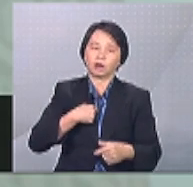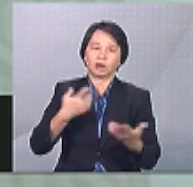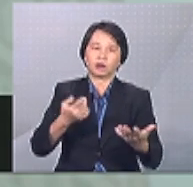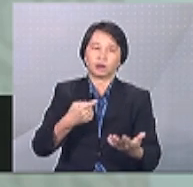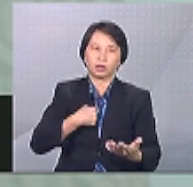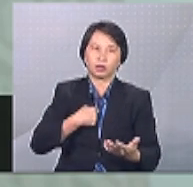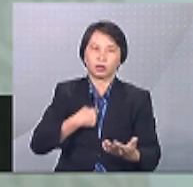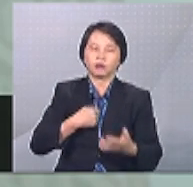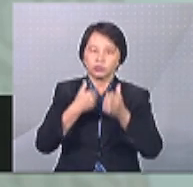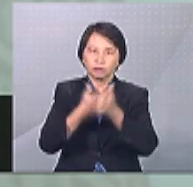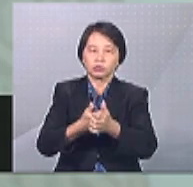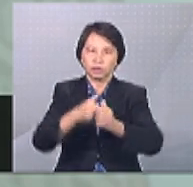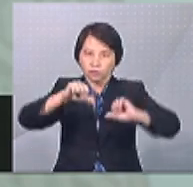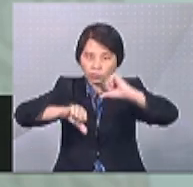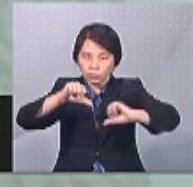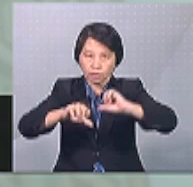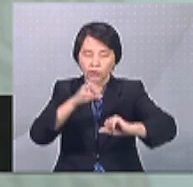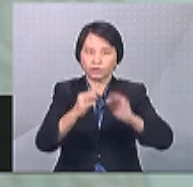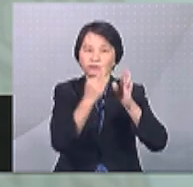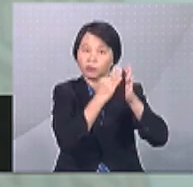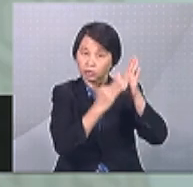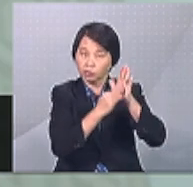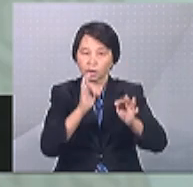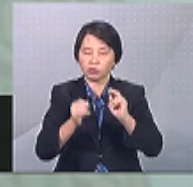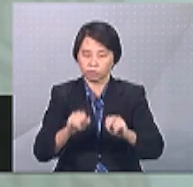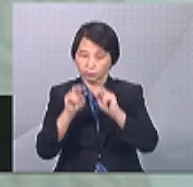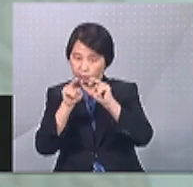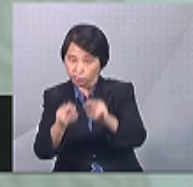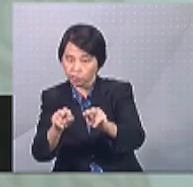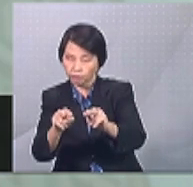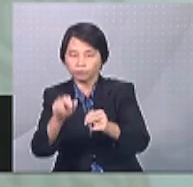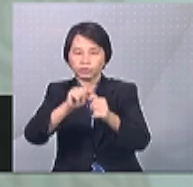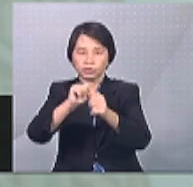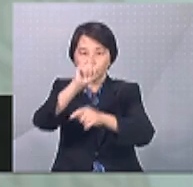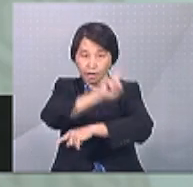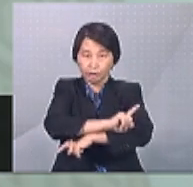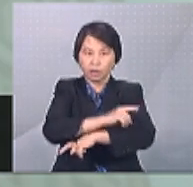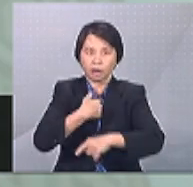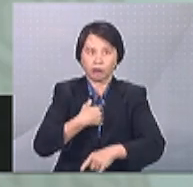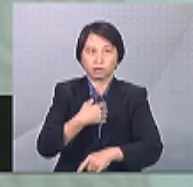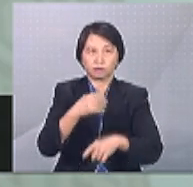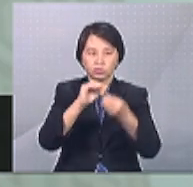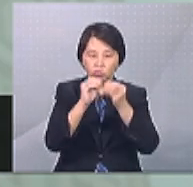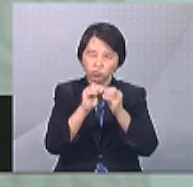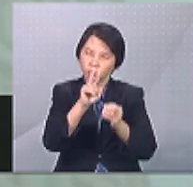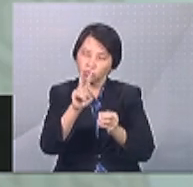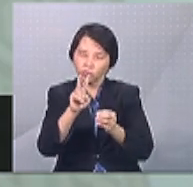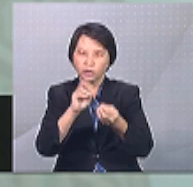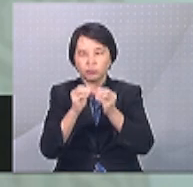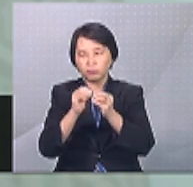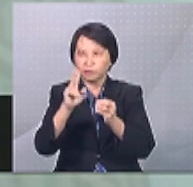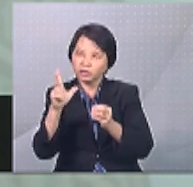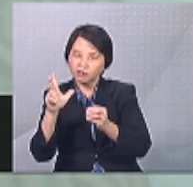we based on science and facts. Today, if we can see that every day, for example, we have two digits until the end, or